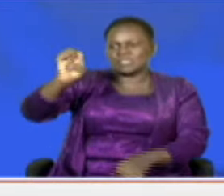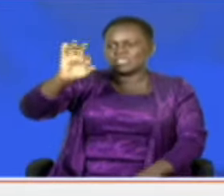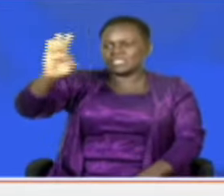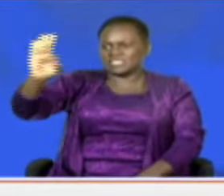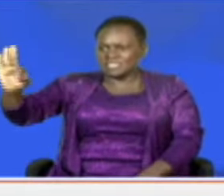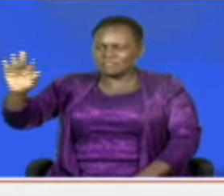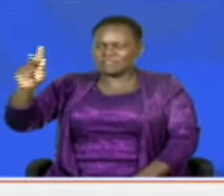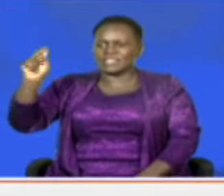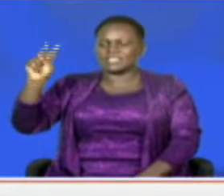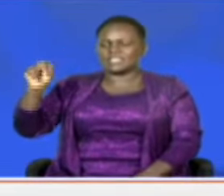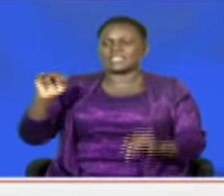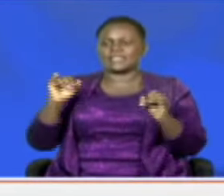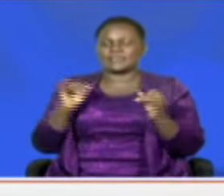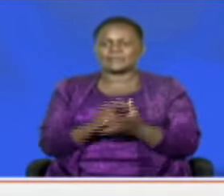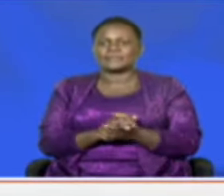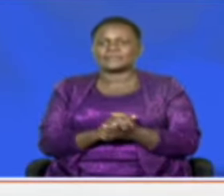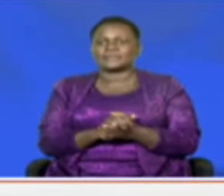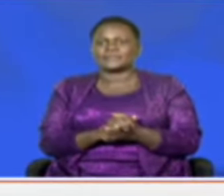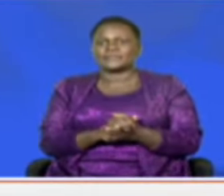Kirui KTN.